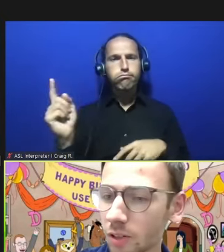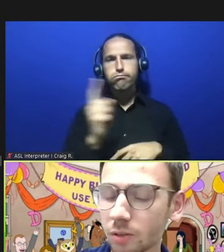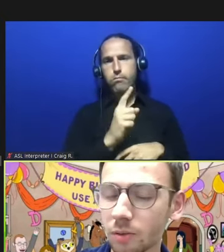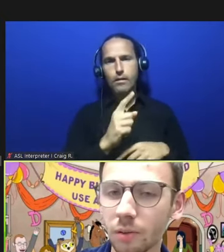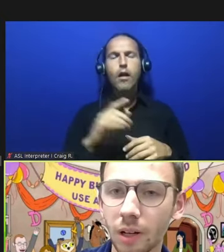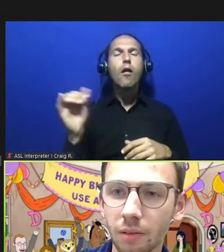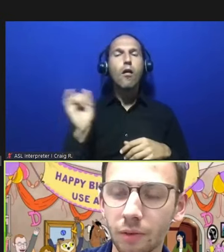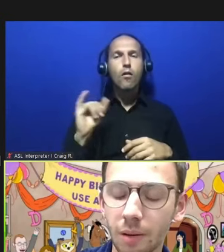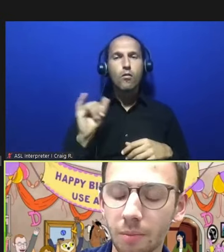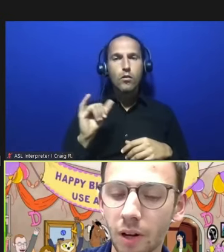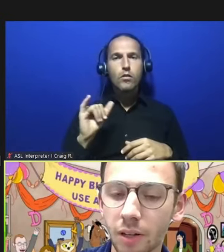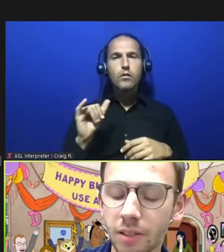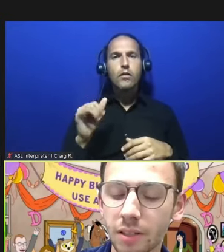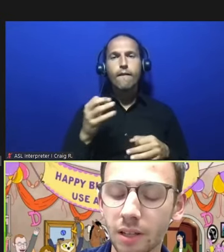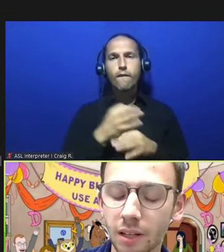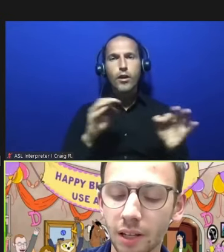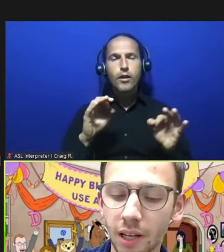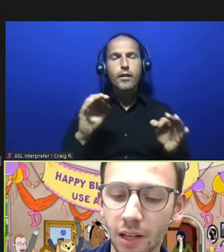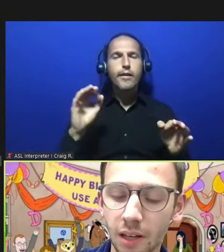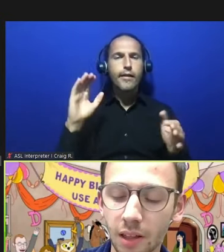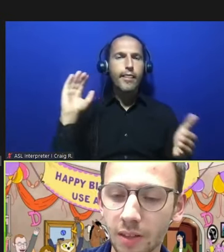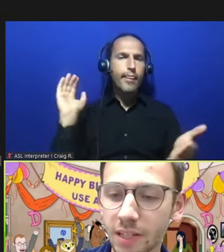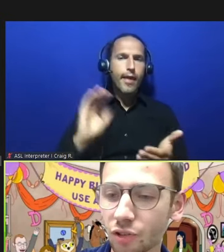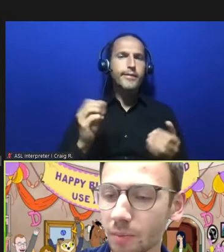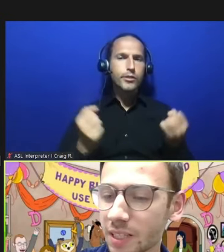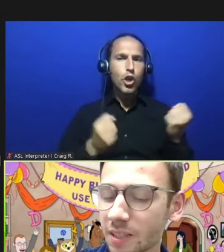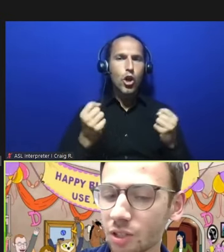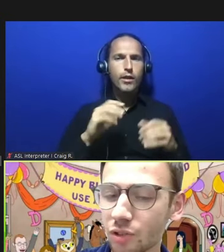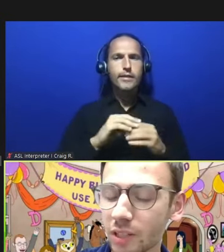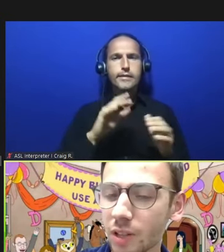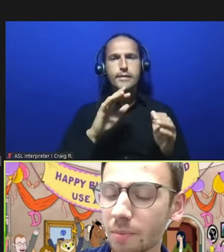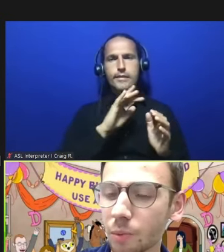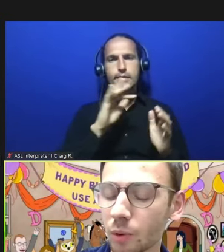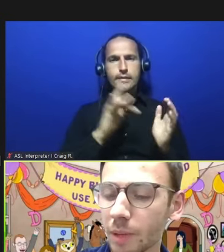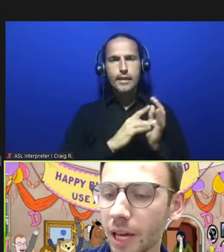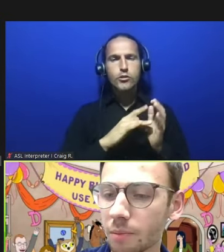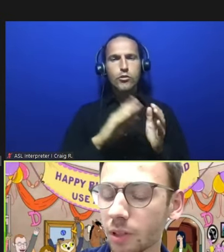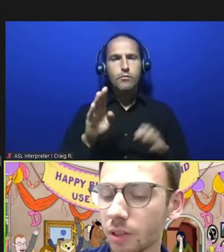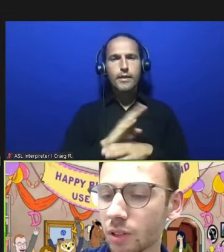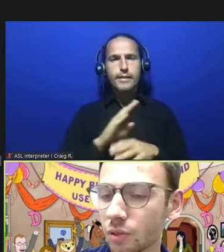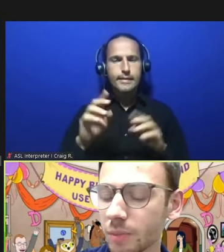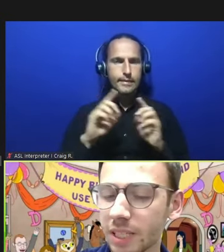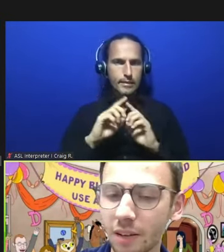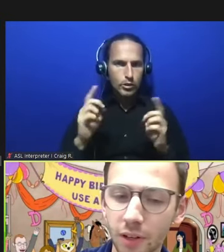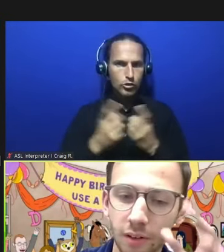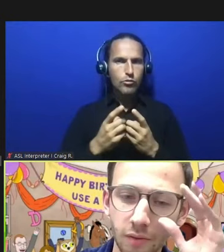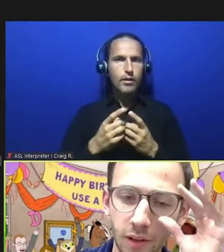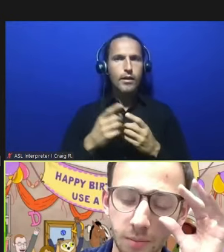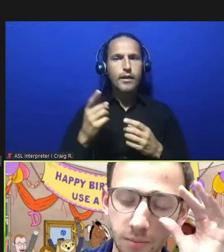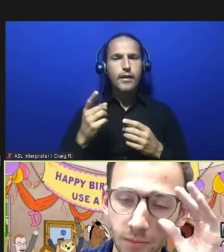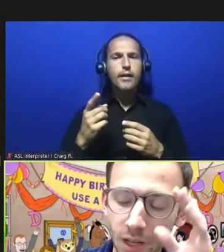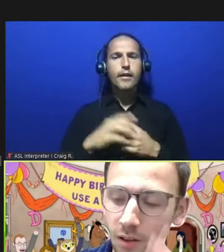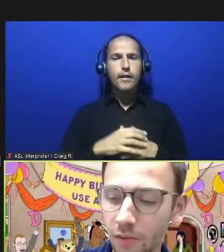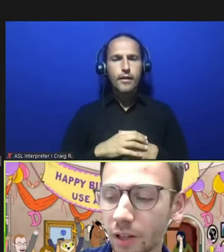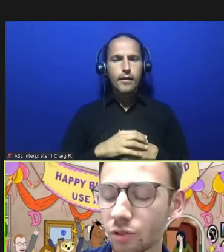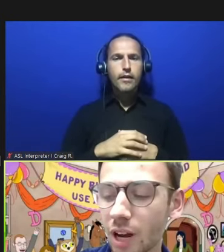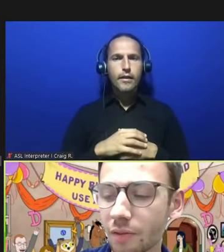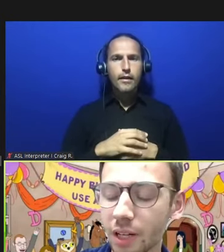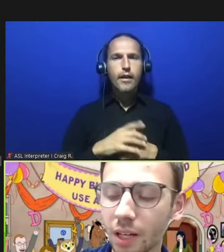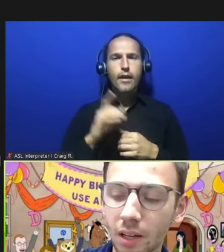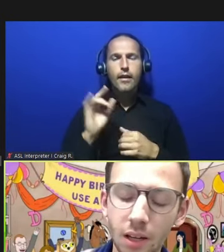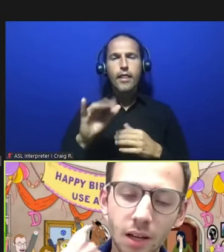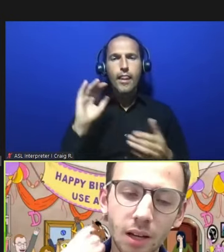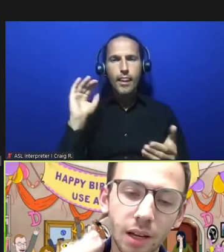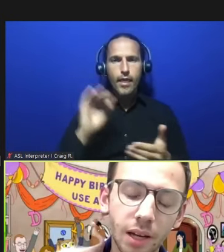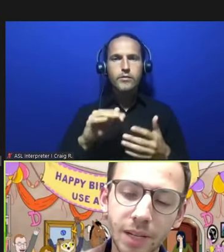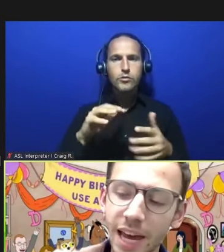It will also free up cars in central business districts so that people will be able to be safer from vehicle